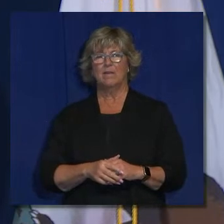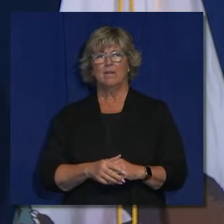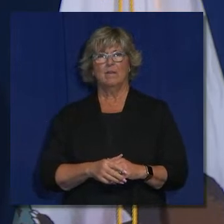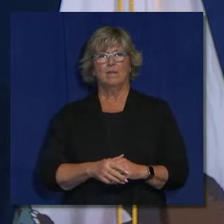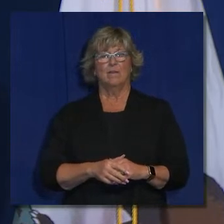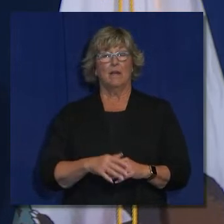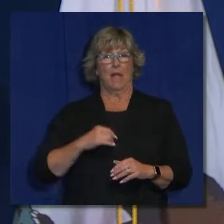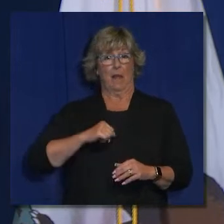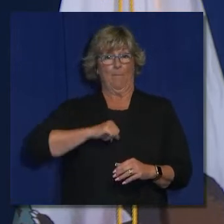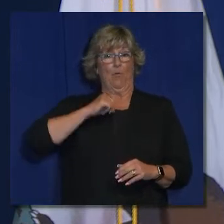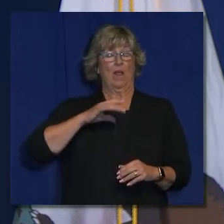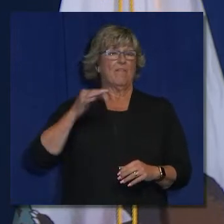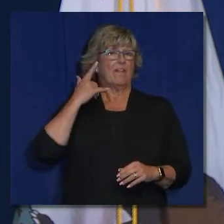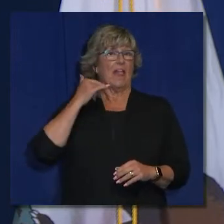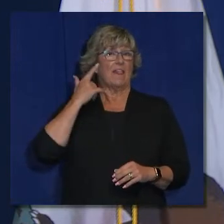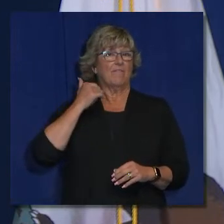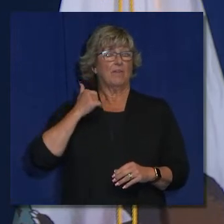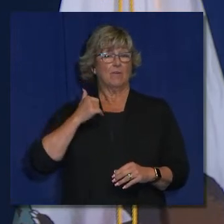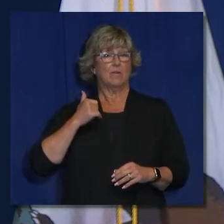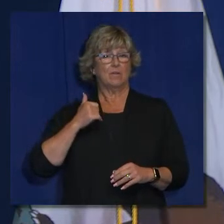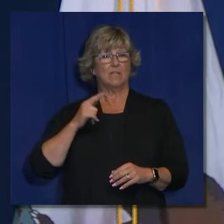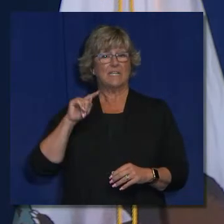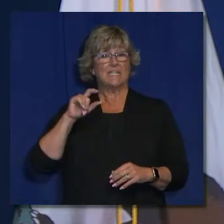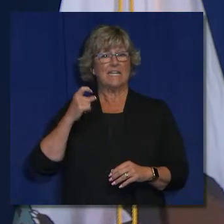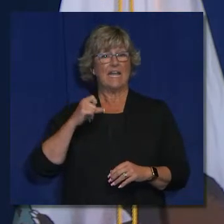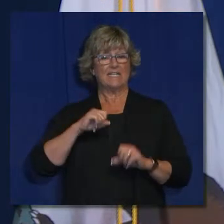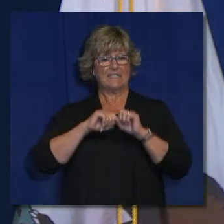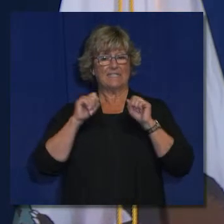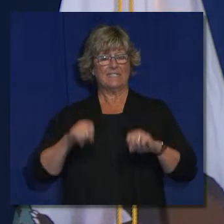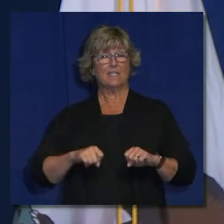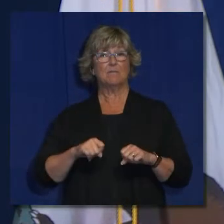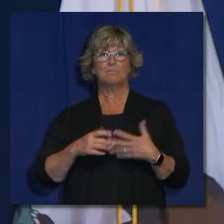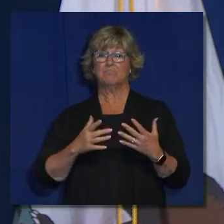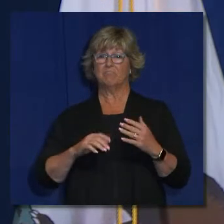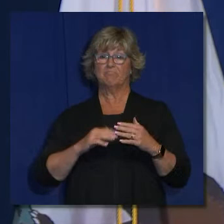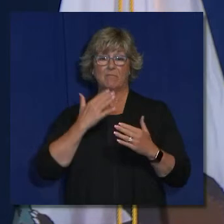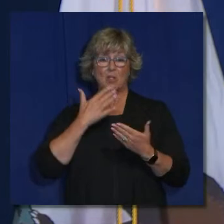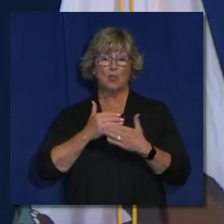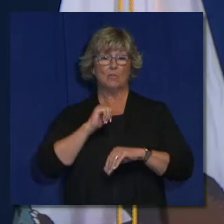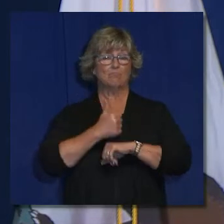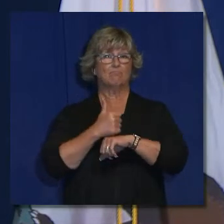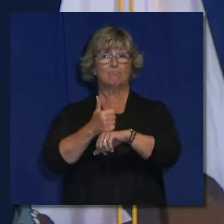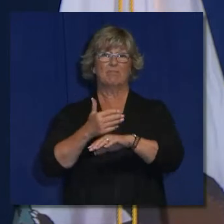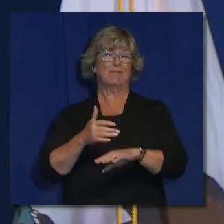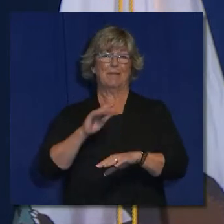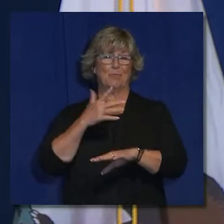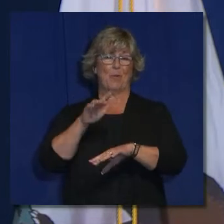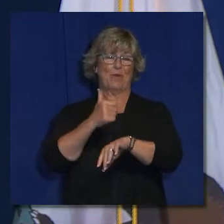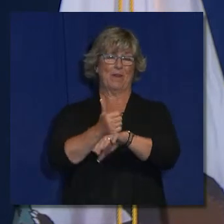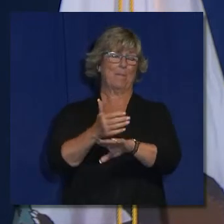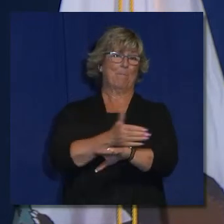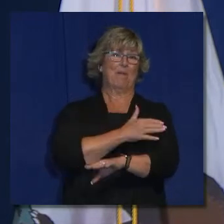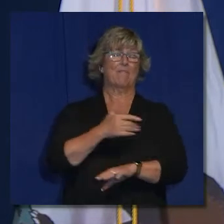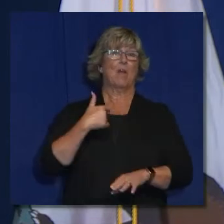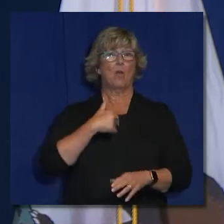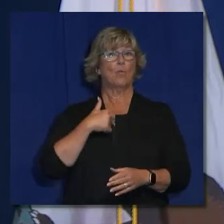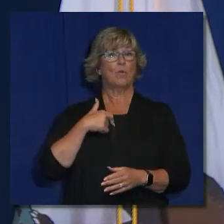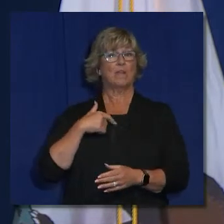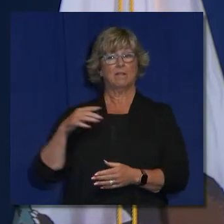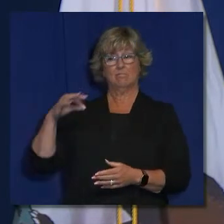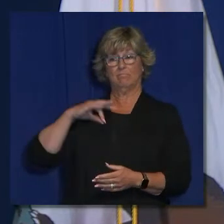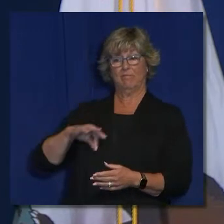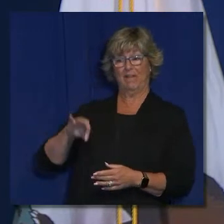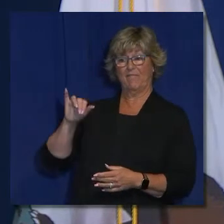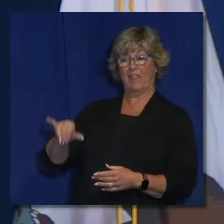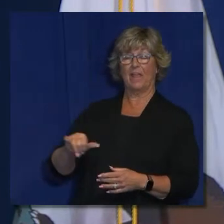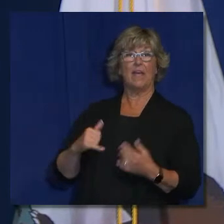am proud of California's progressive tax system. It's well established, it's foundational well before I got here, and we're the beneficiary of that.